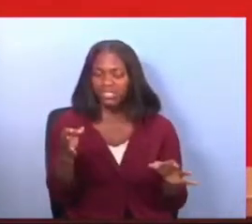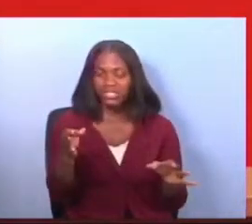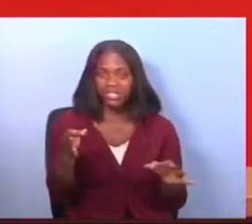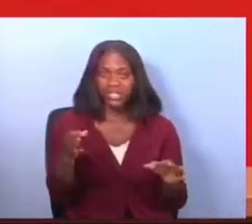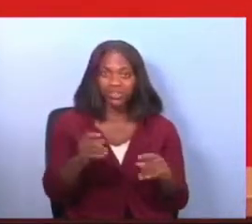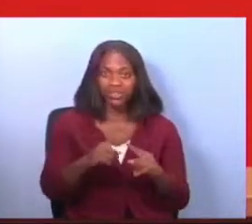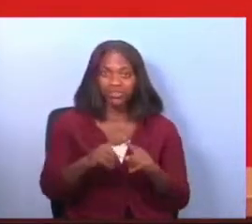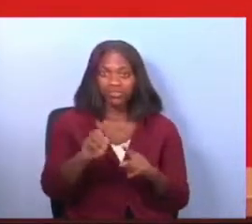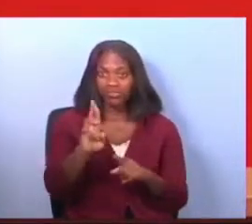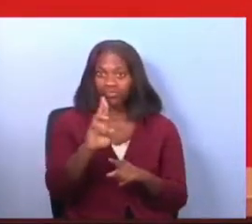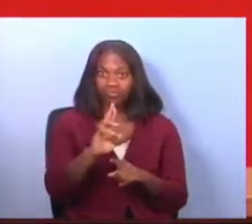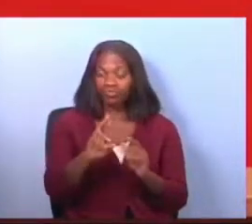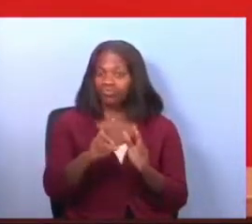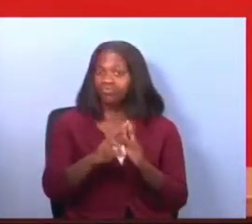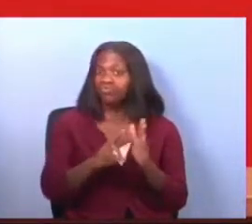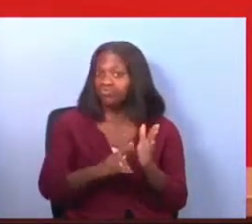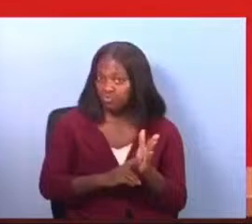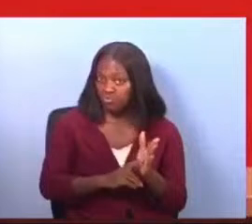the rules,